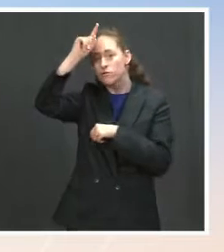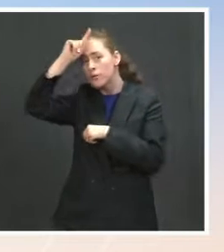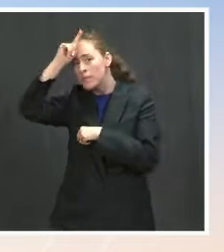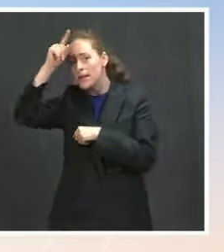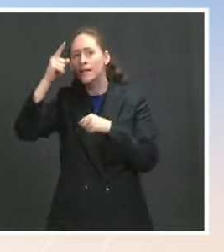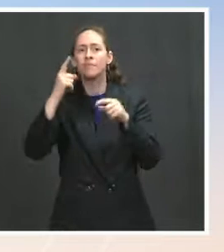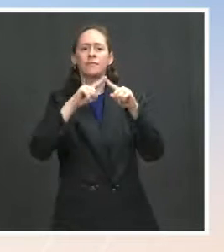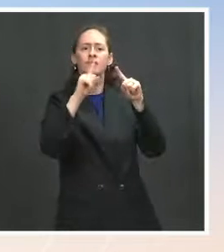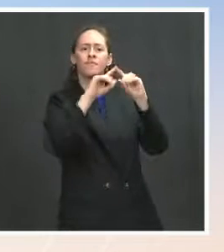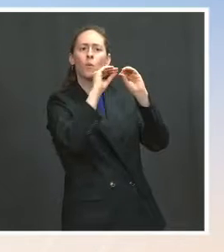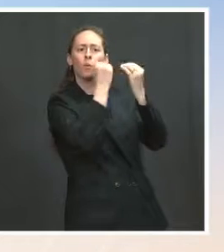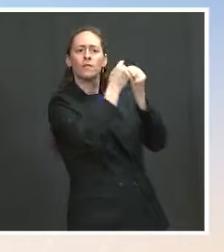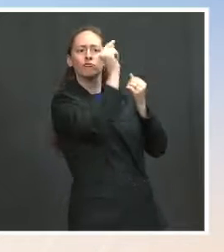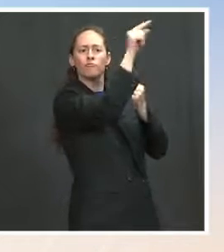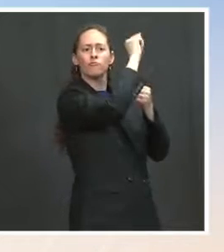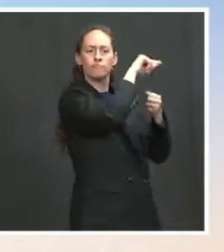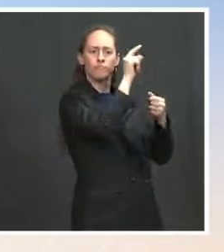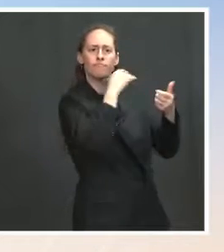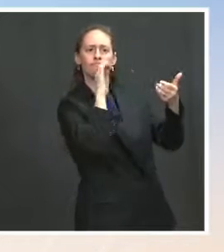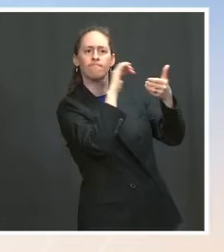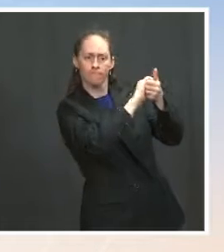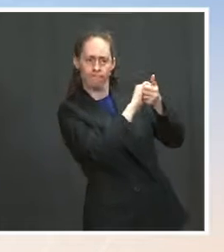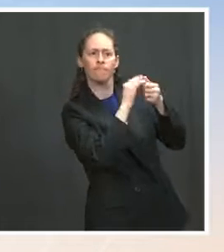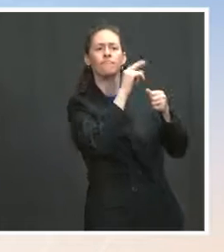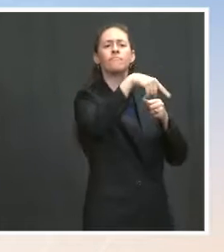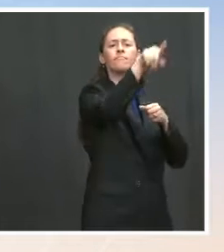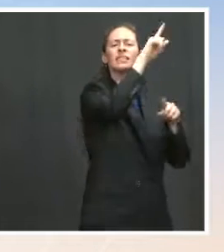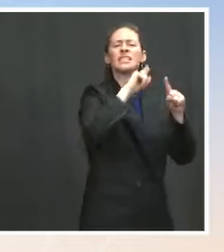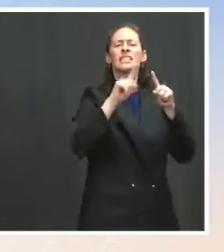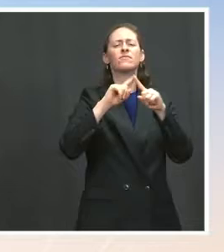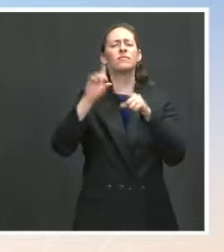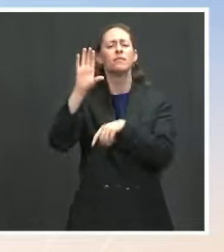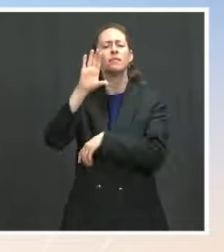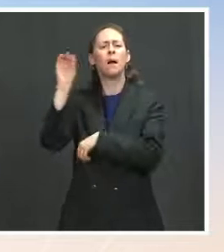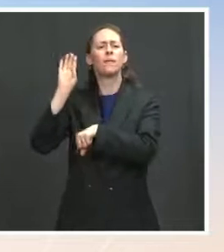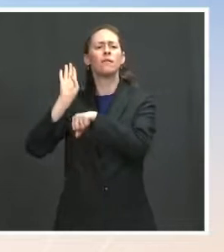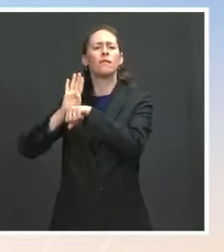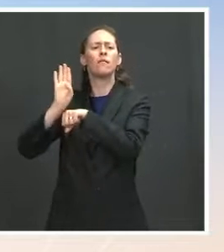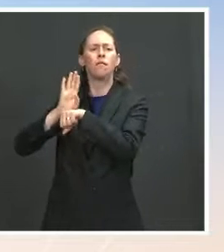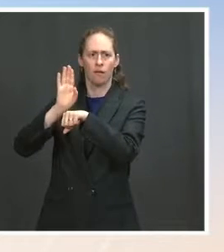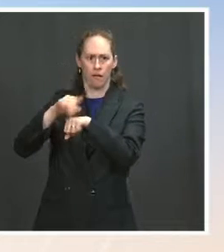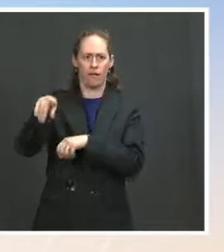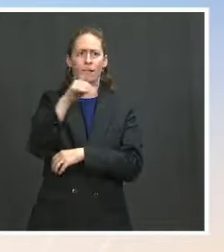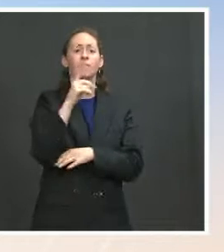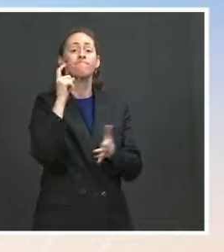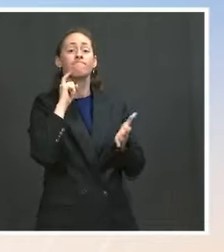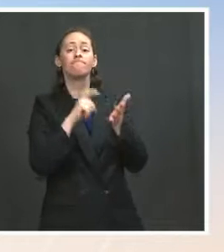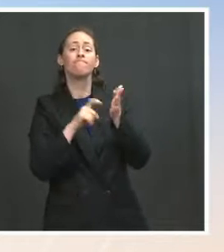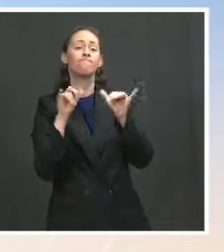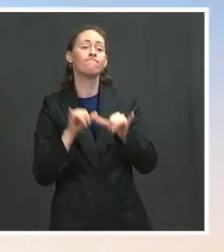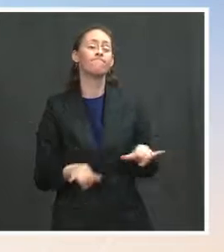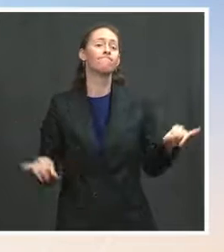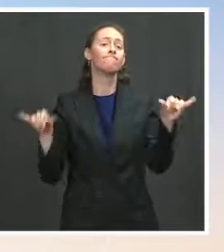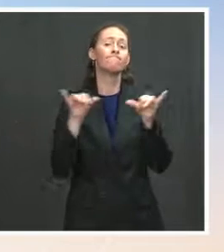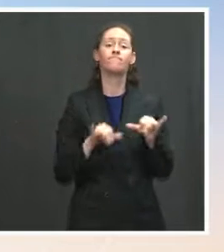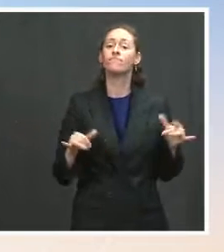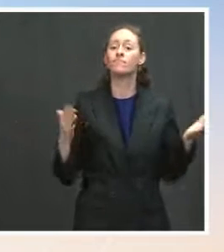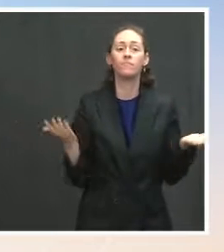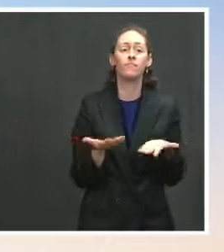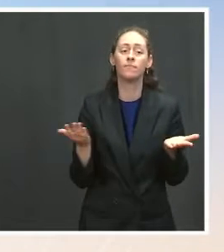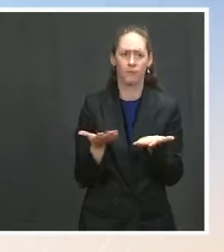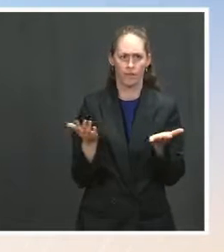ransomware as a threat to their core business operations, rather than a simple risk of data theft, will react and recover more effectively.